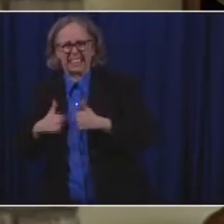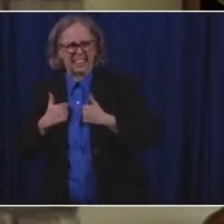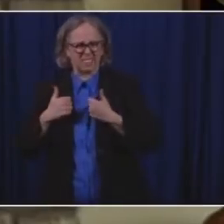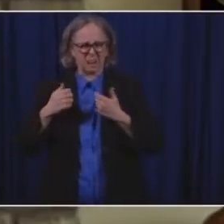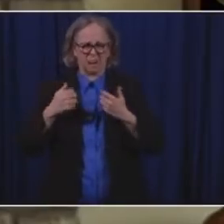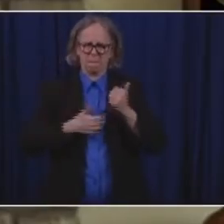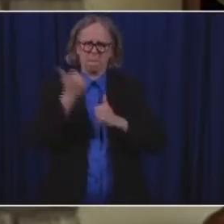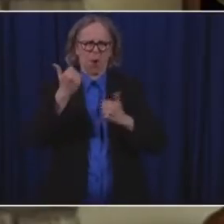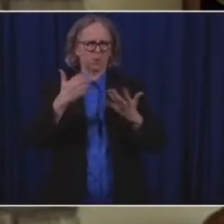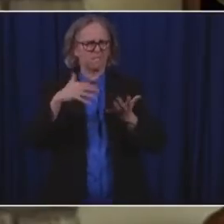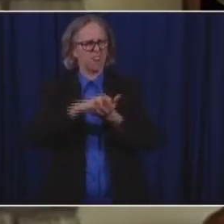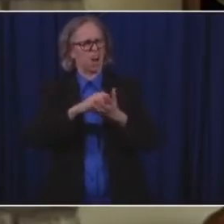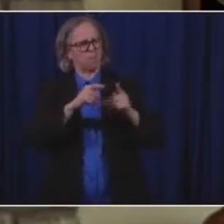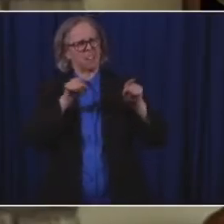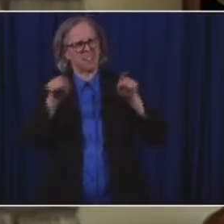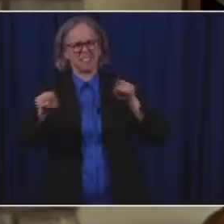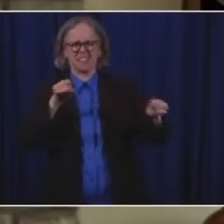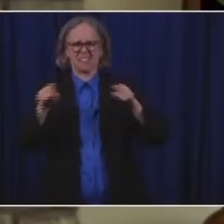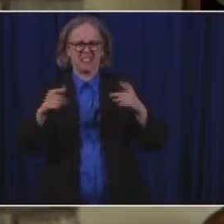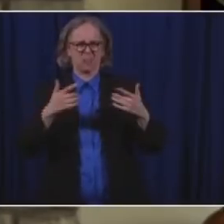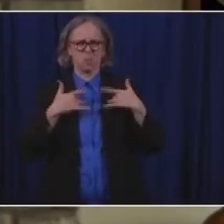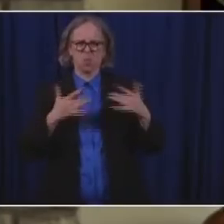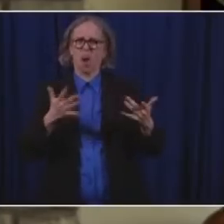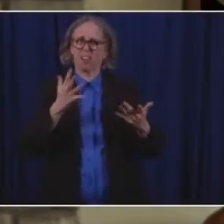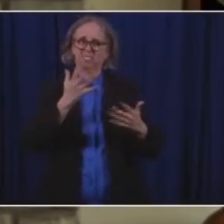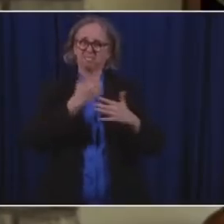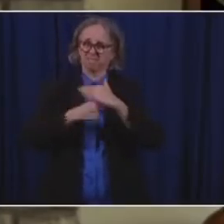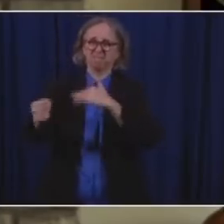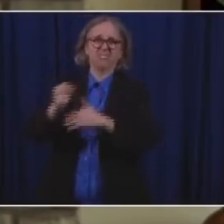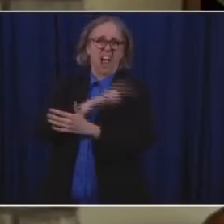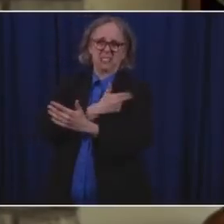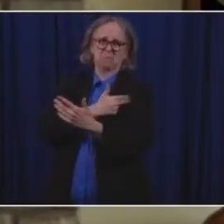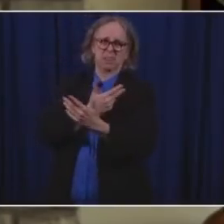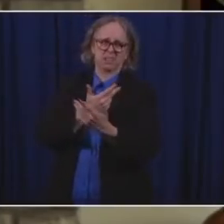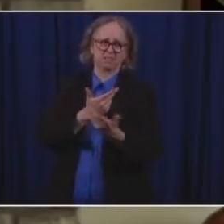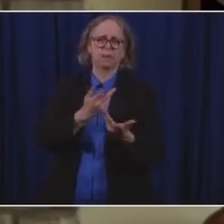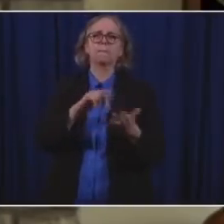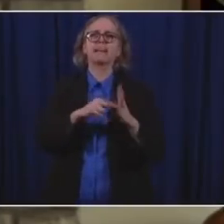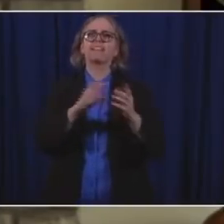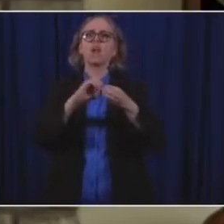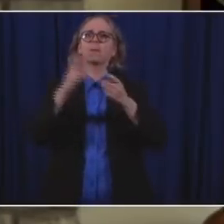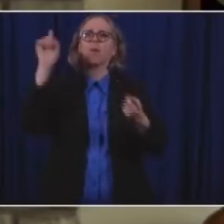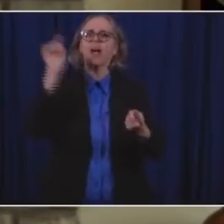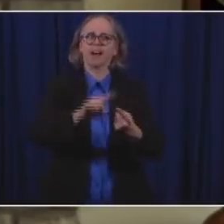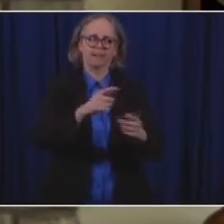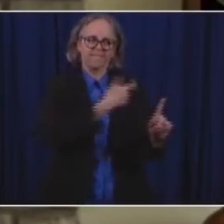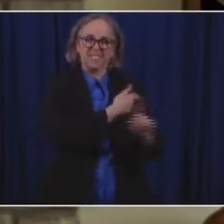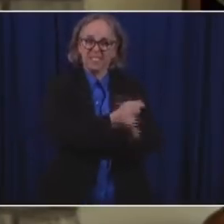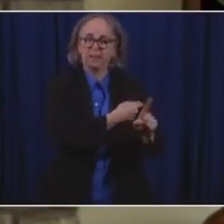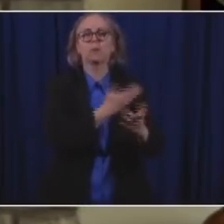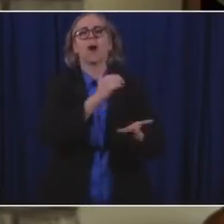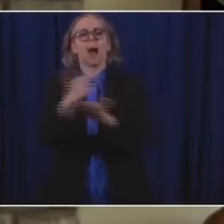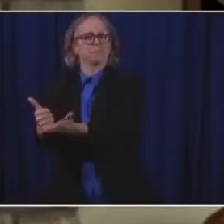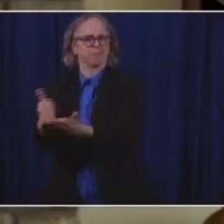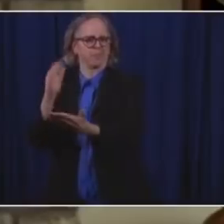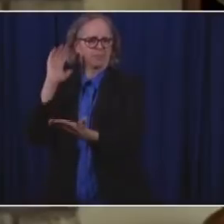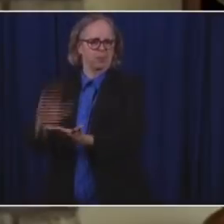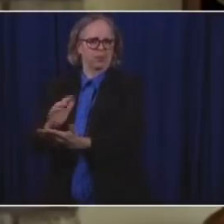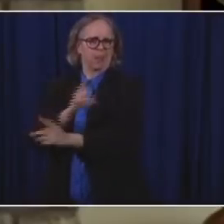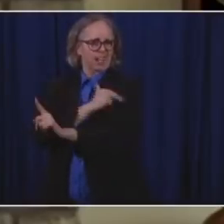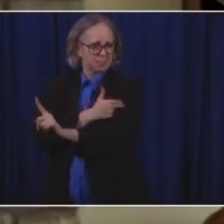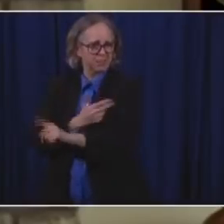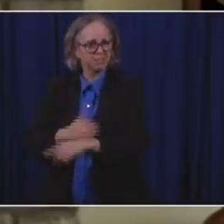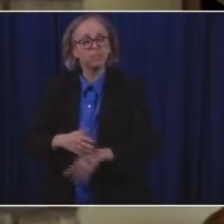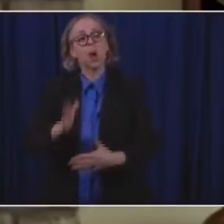likely to end up in the ICU. But when it gets to the average